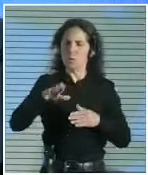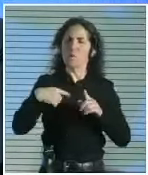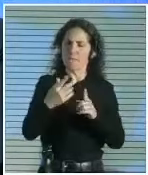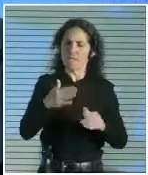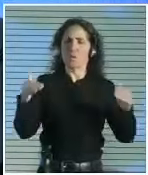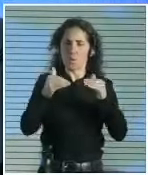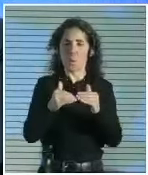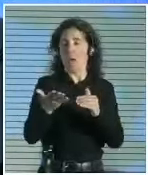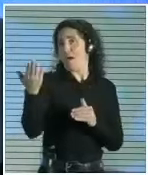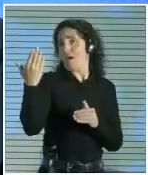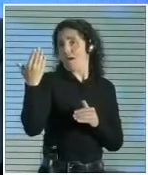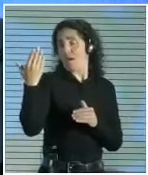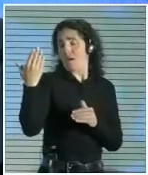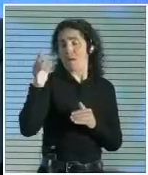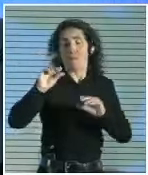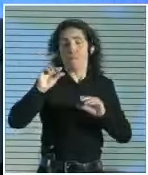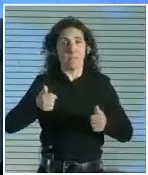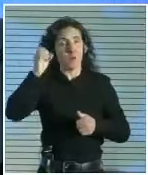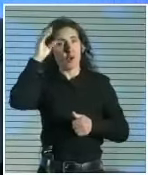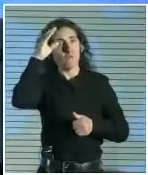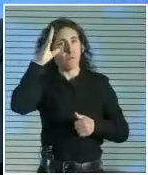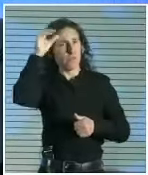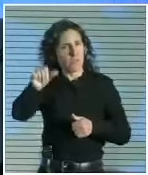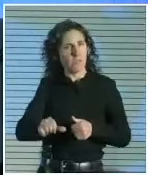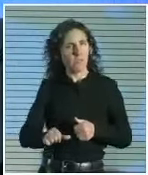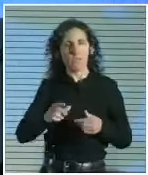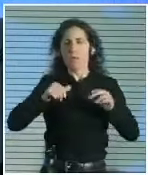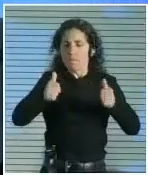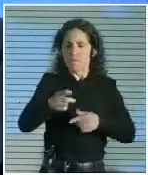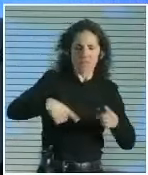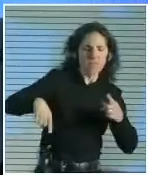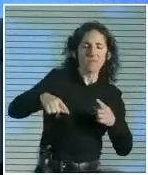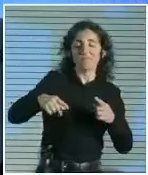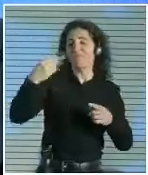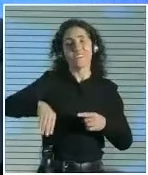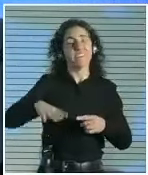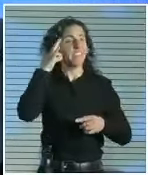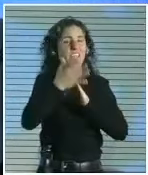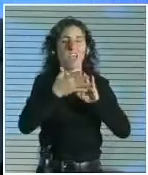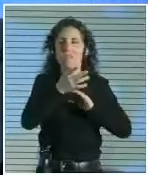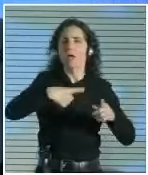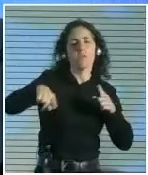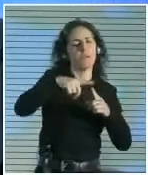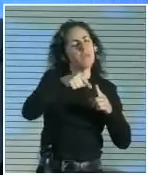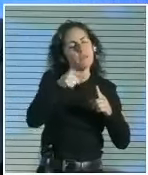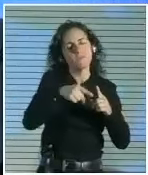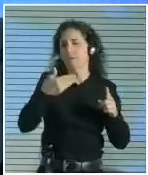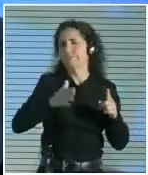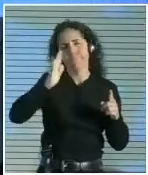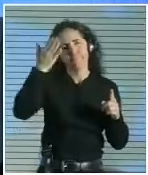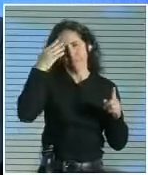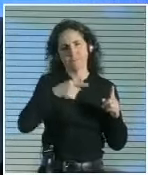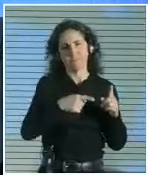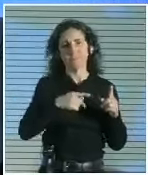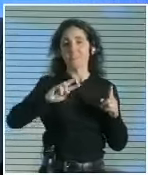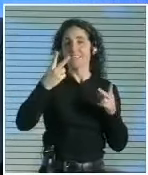of Mallorca came and spoke about circularity so many times. It is key. The second one, it is to enable change. How do you